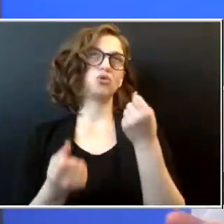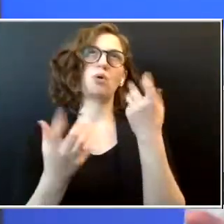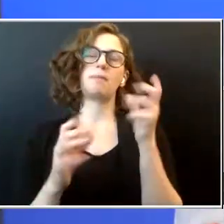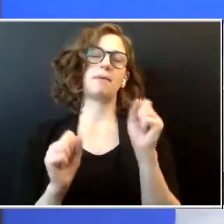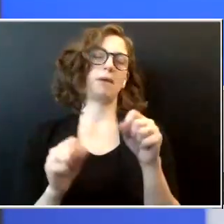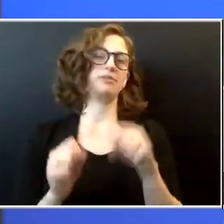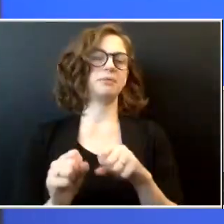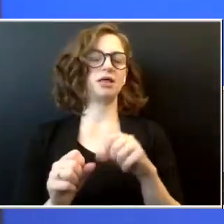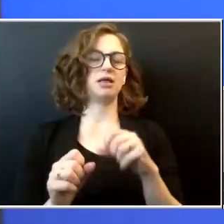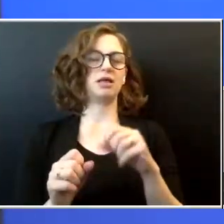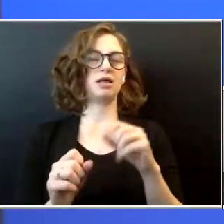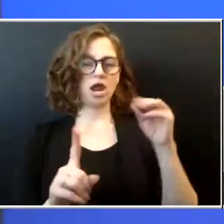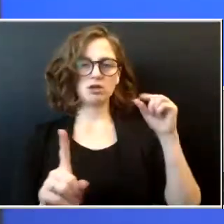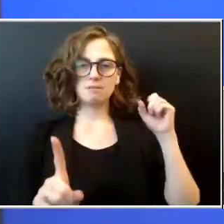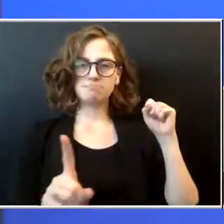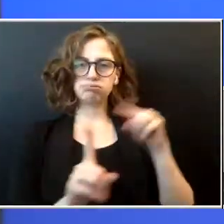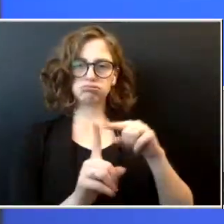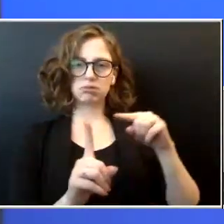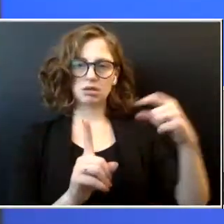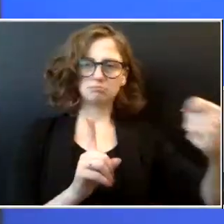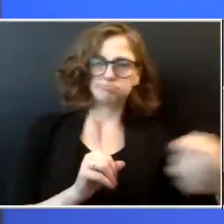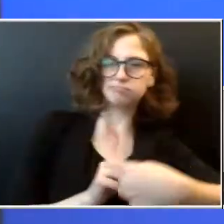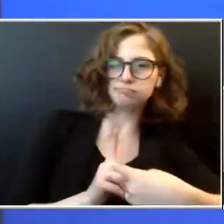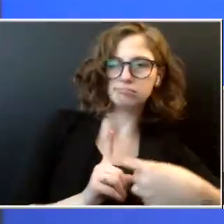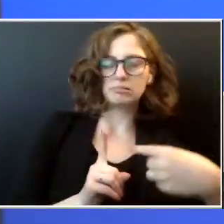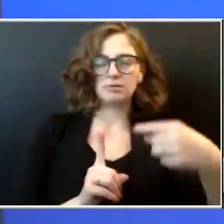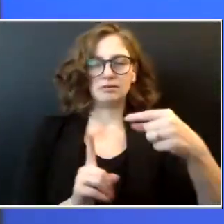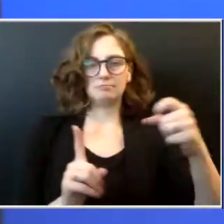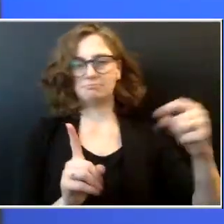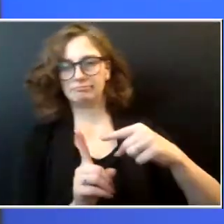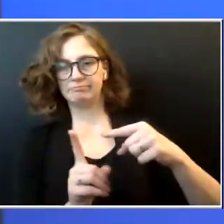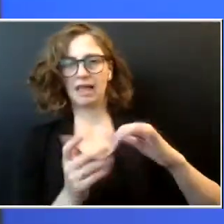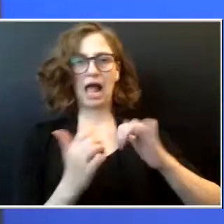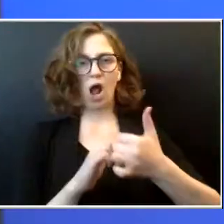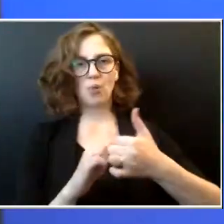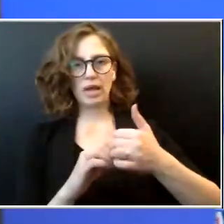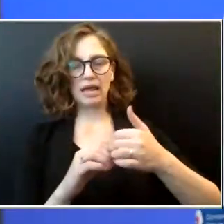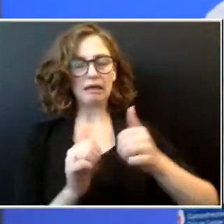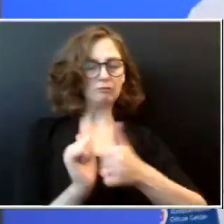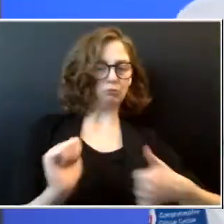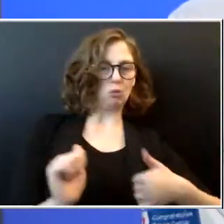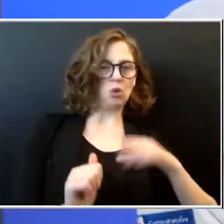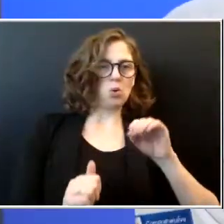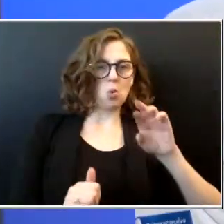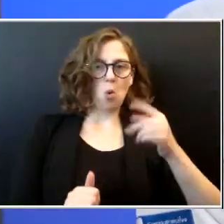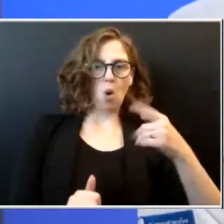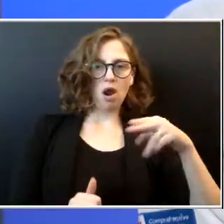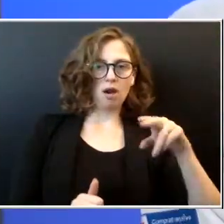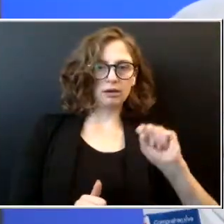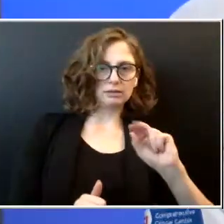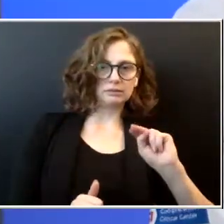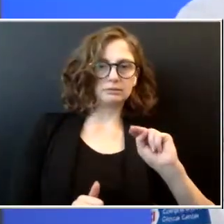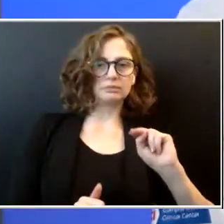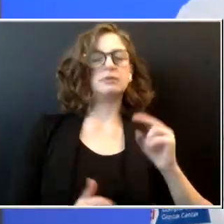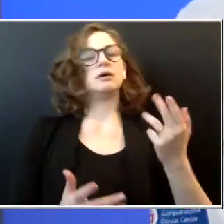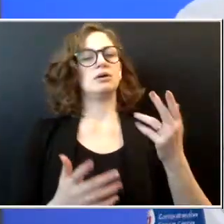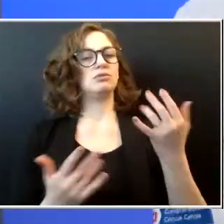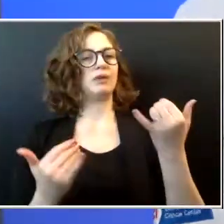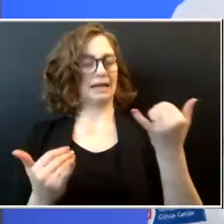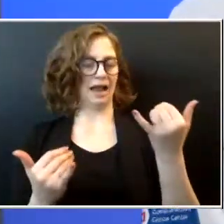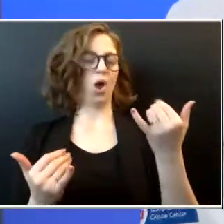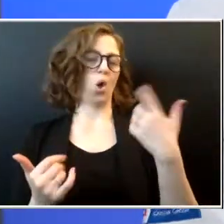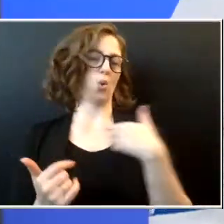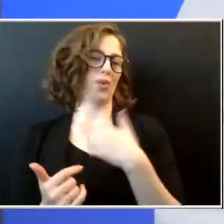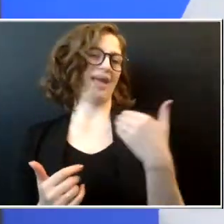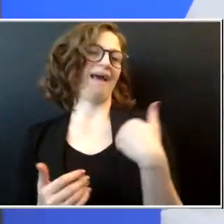tumor and how you avoid organs. Right now it's a lot of art and experience. We have actually a dedicated research team